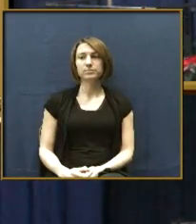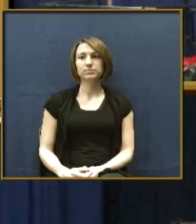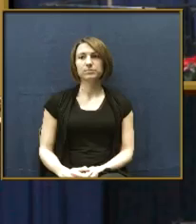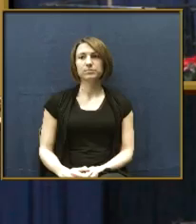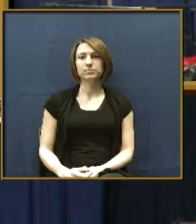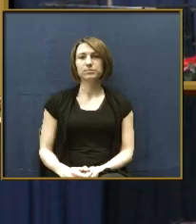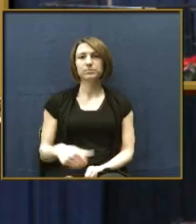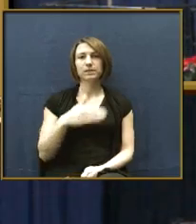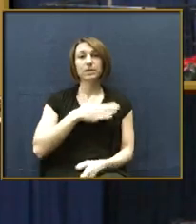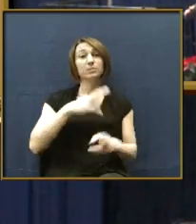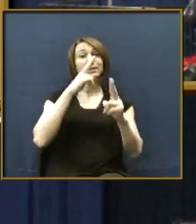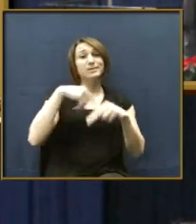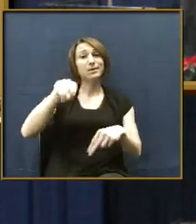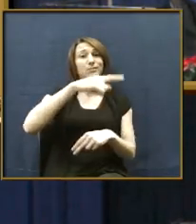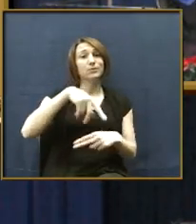Please honor these graduates with a round of applause.